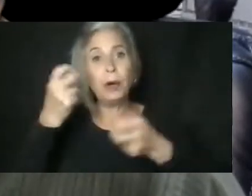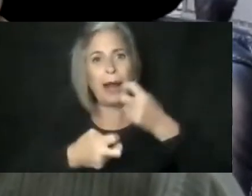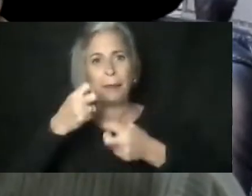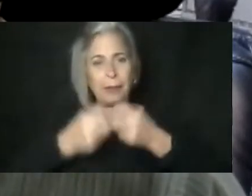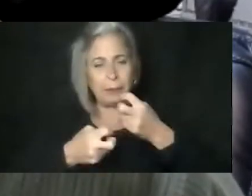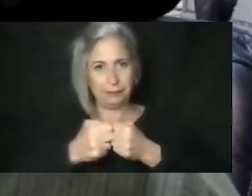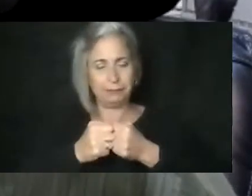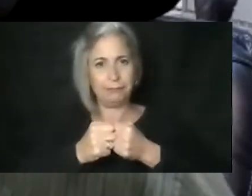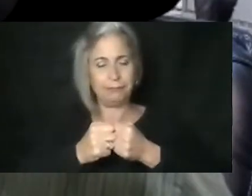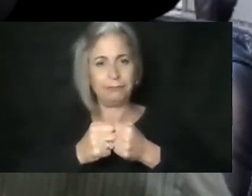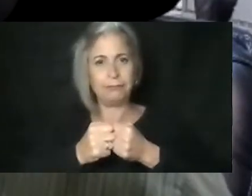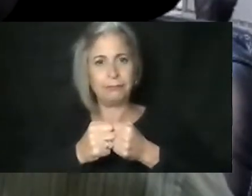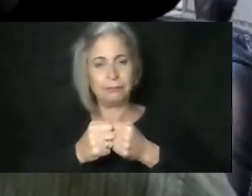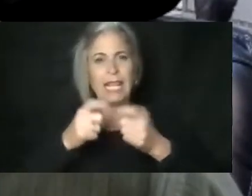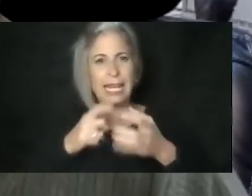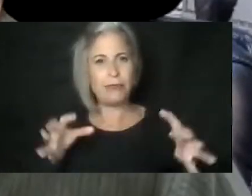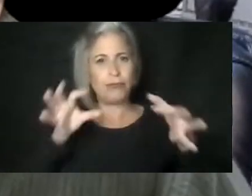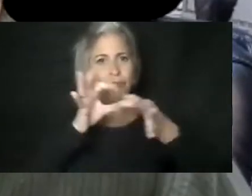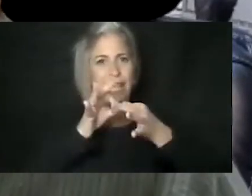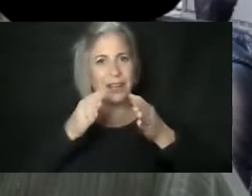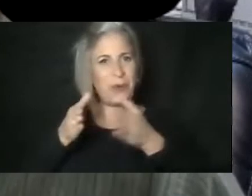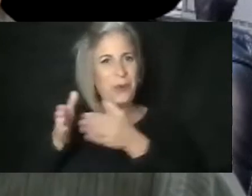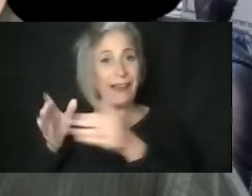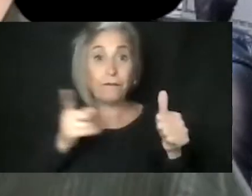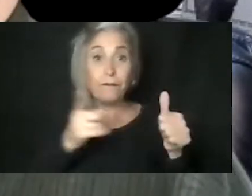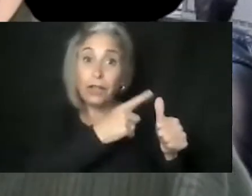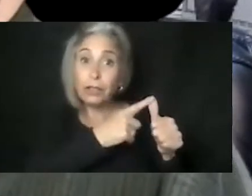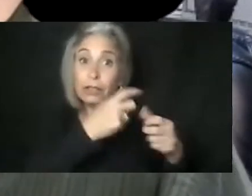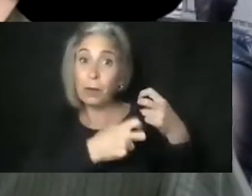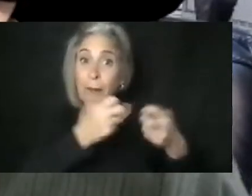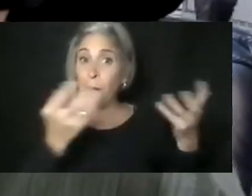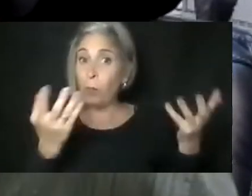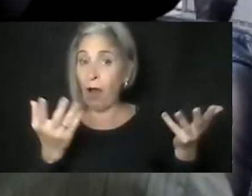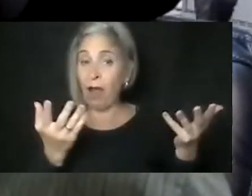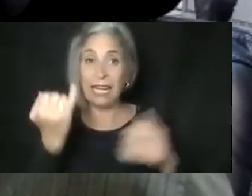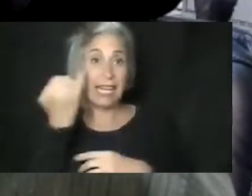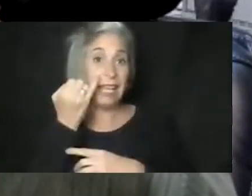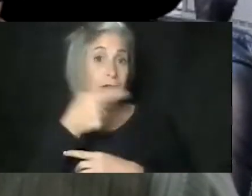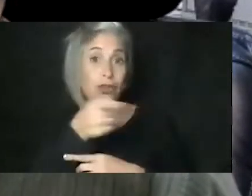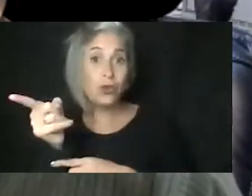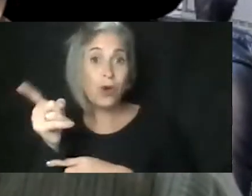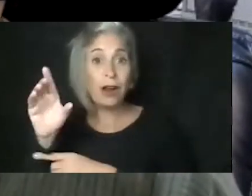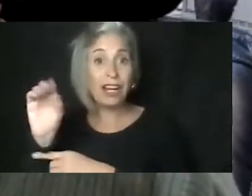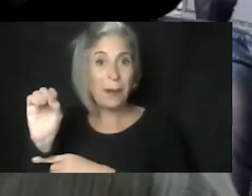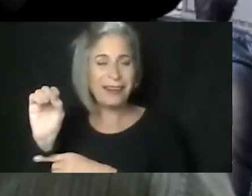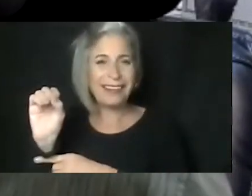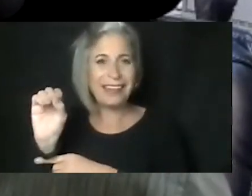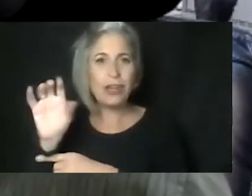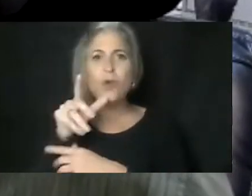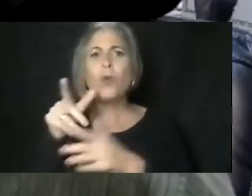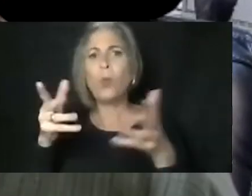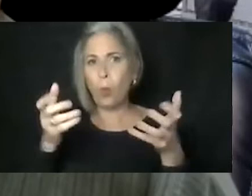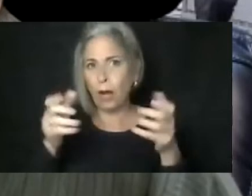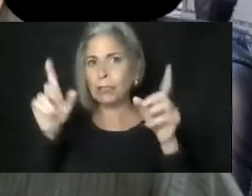a very interrelated way. The first problem is that if you are a company who wants to